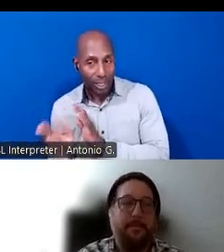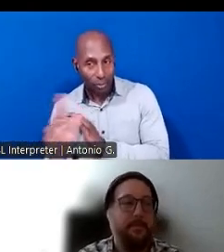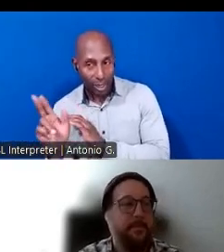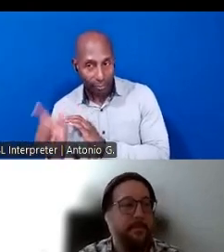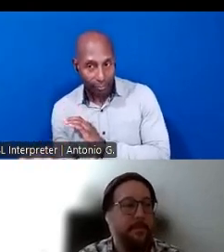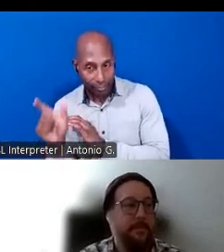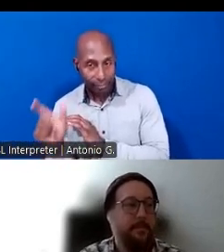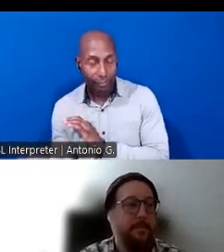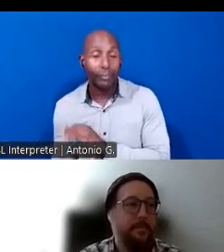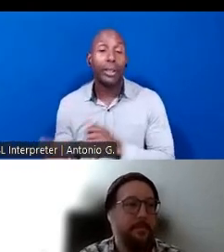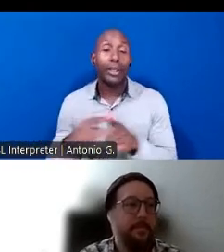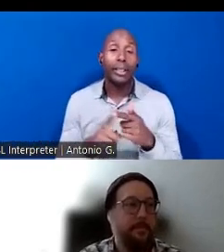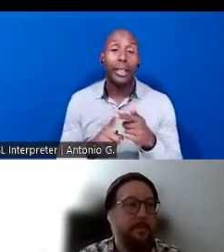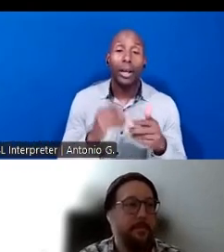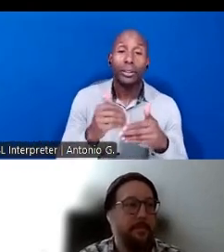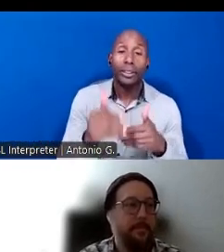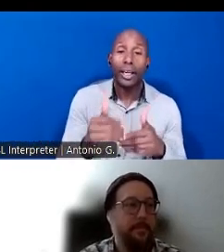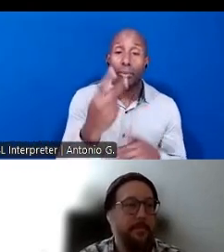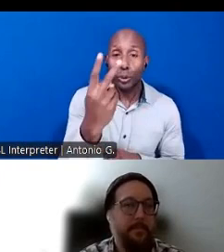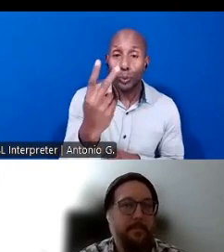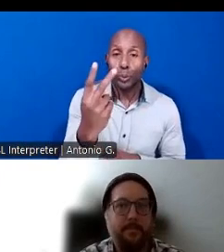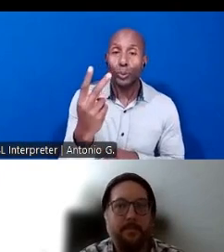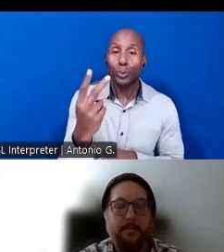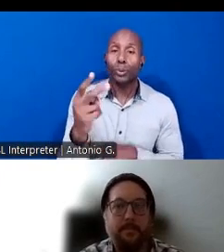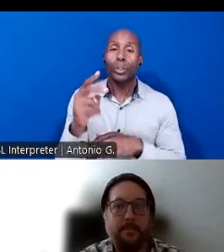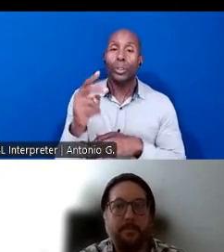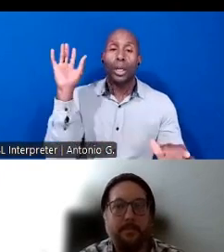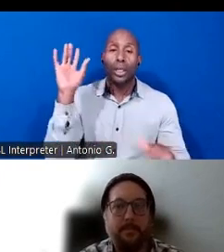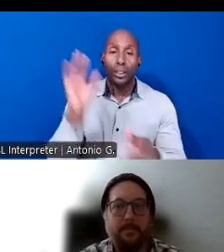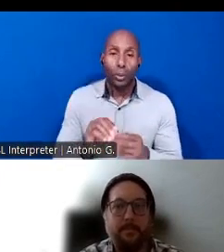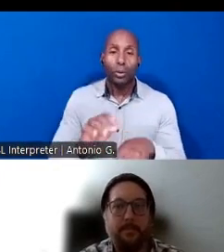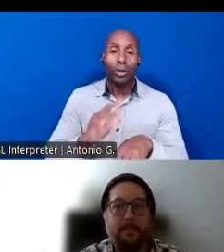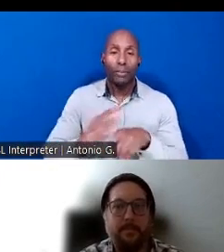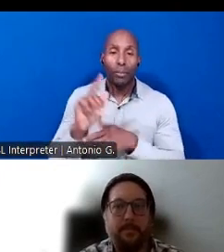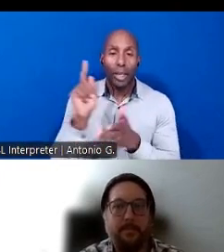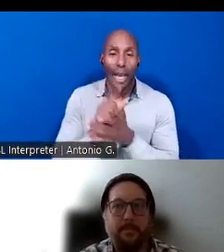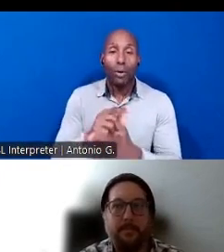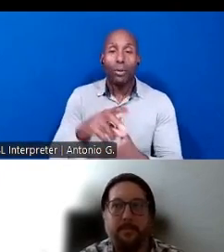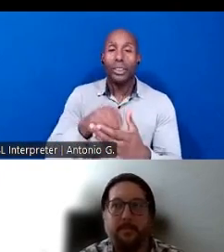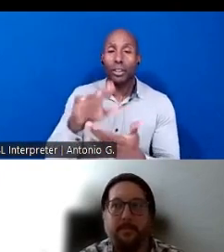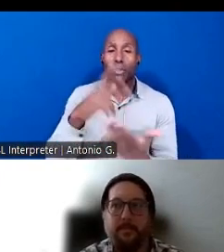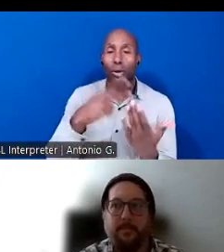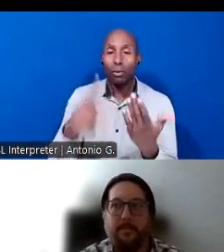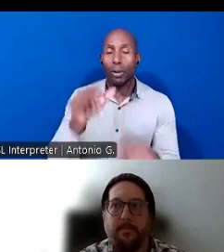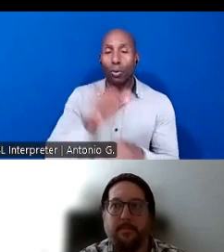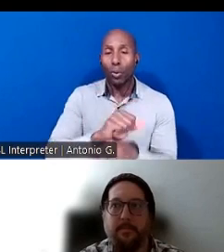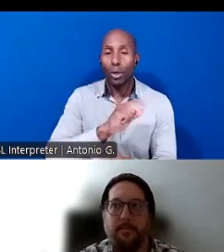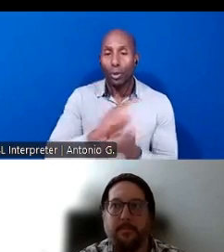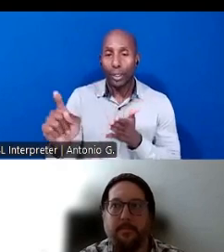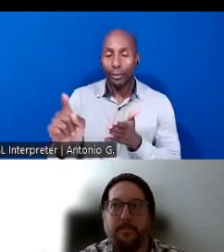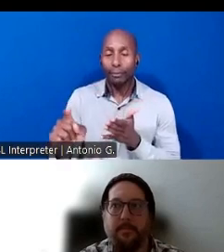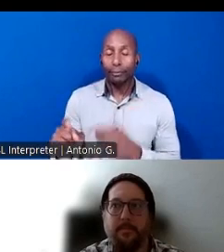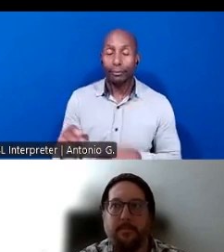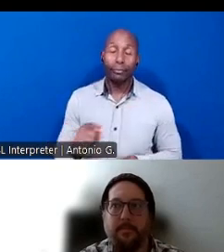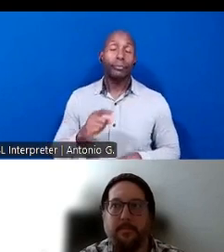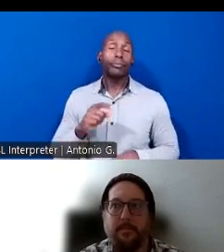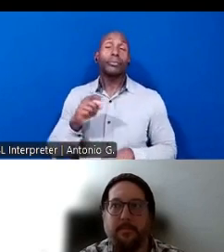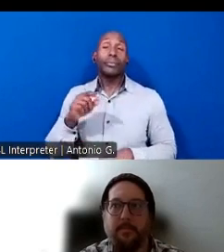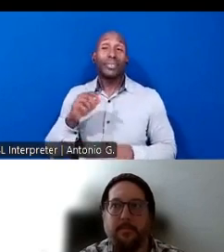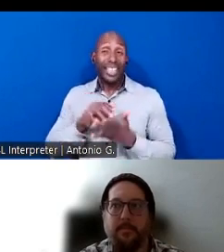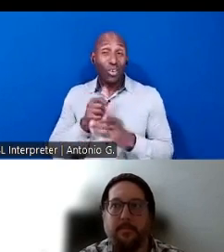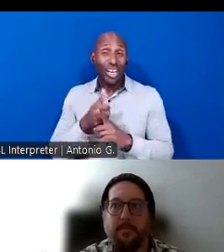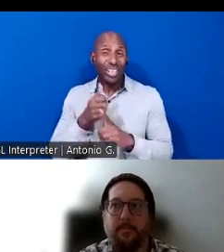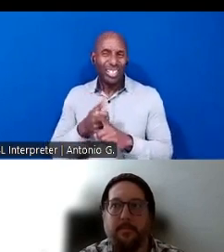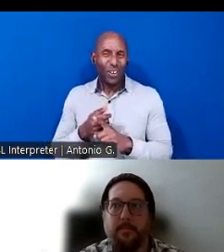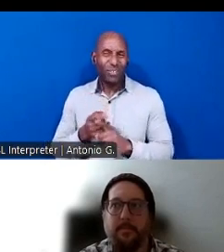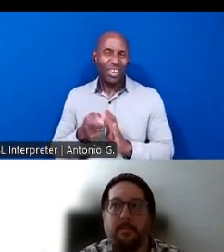available hours in your program's work week. So we defaulted the calculator to the 40-hour work week, but if your agency has a